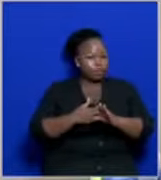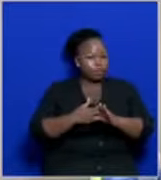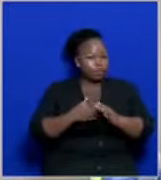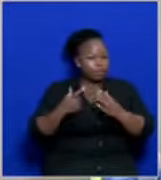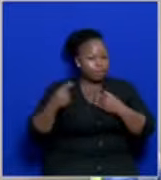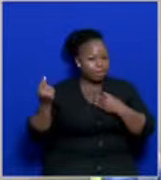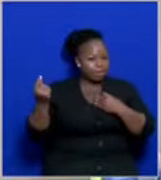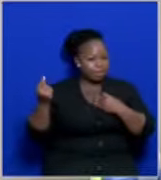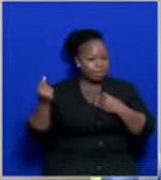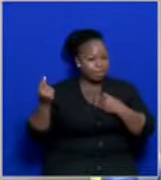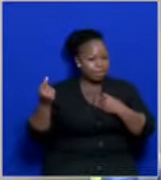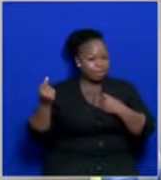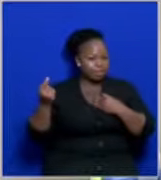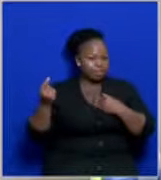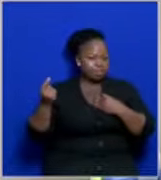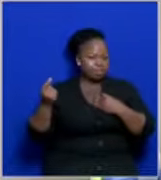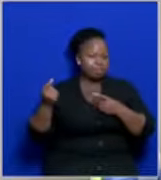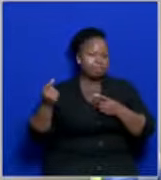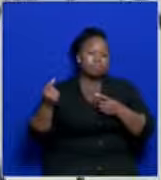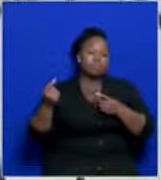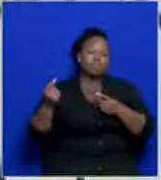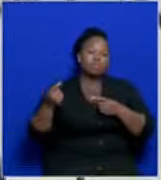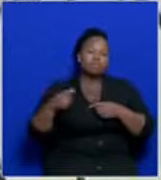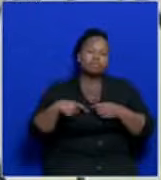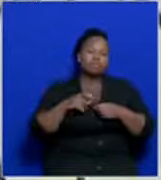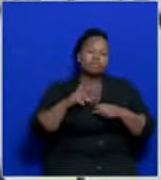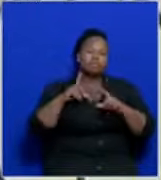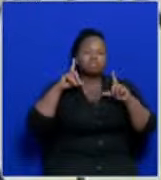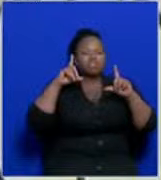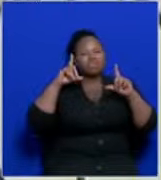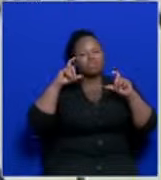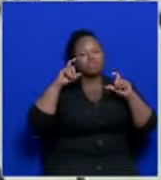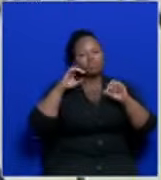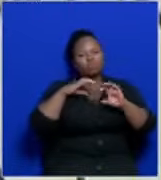these screen grabs, I would like to